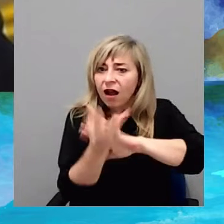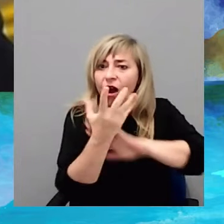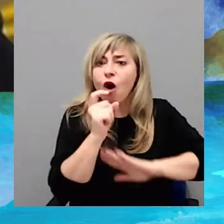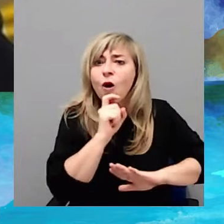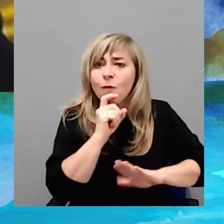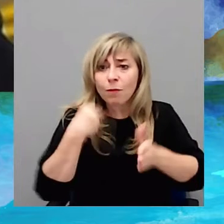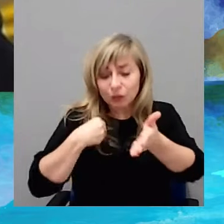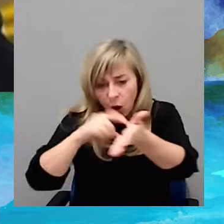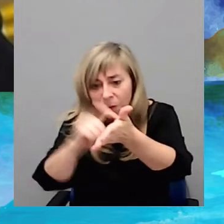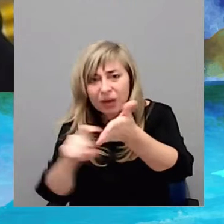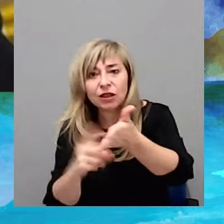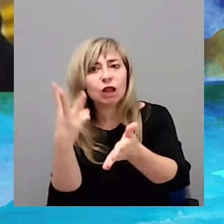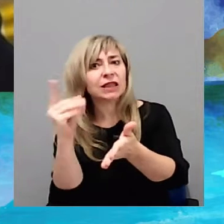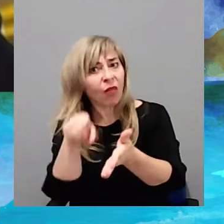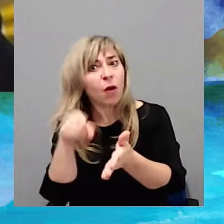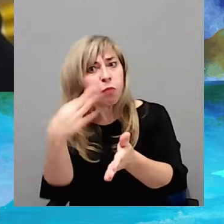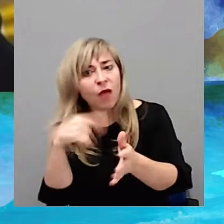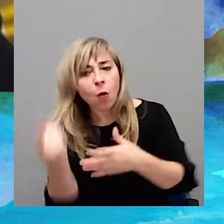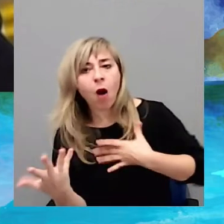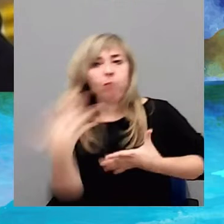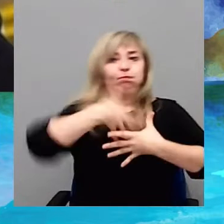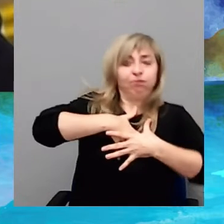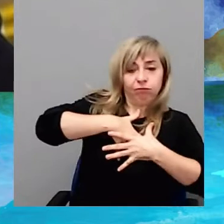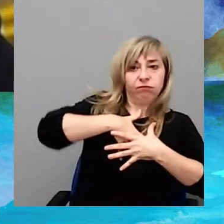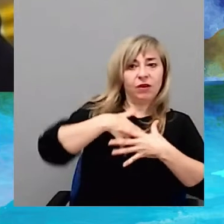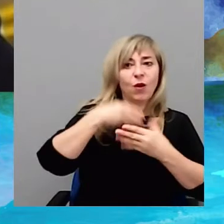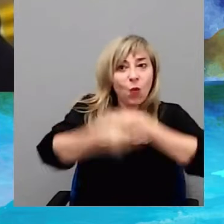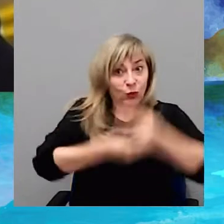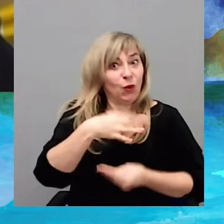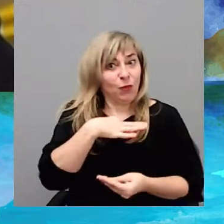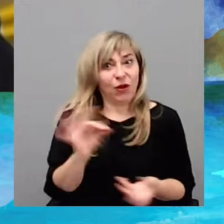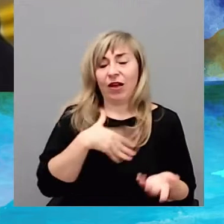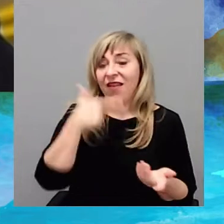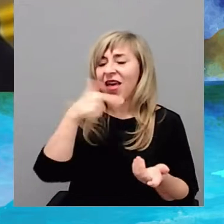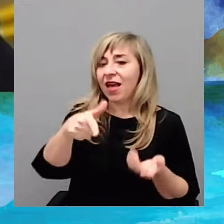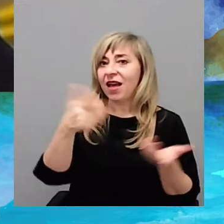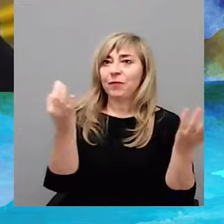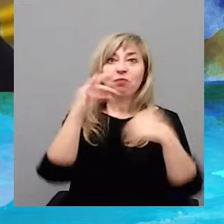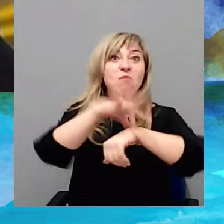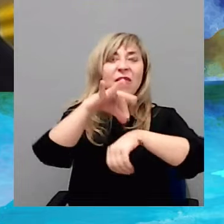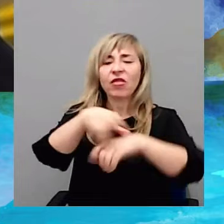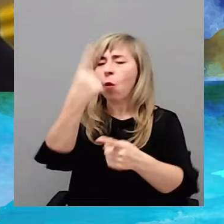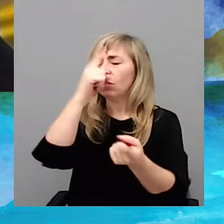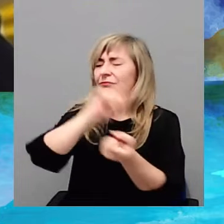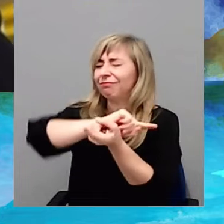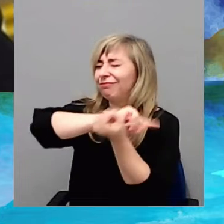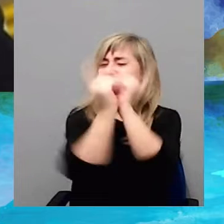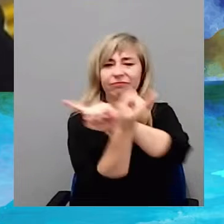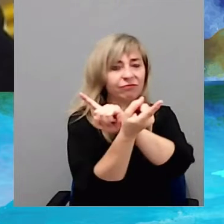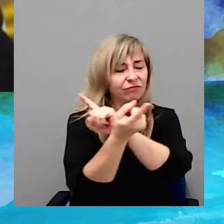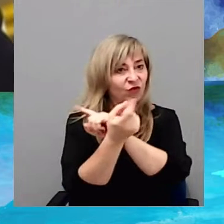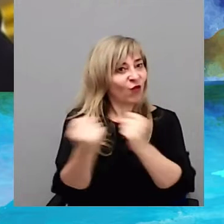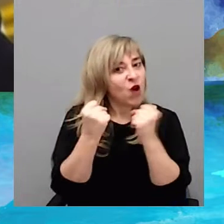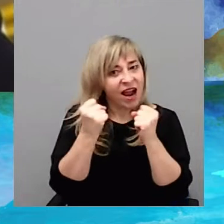printers, and this could bring about a major change in the world of medicine as well.